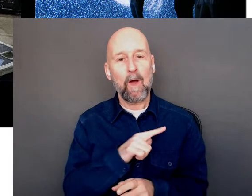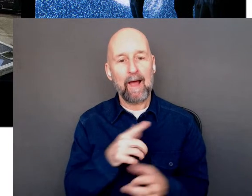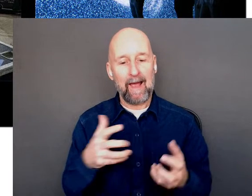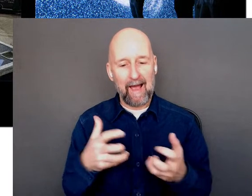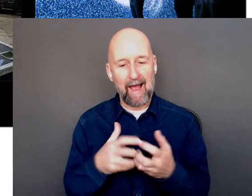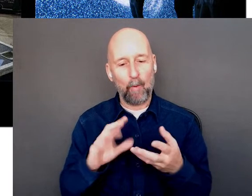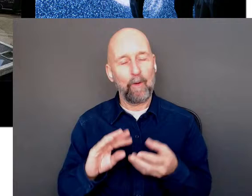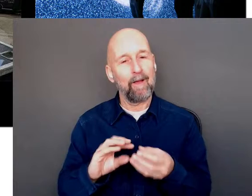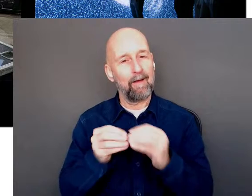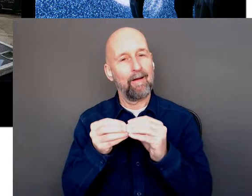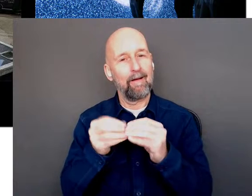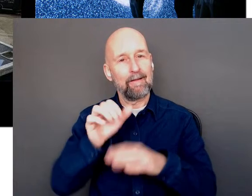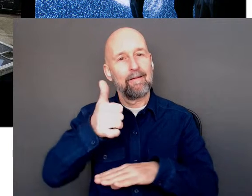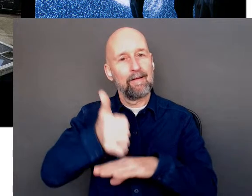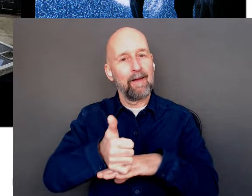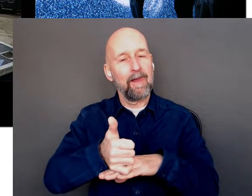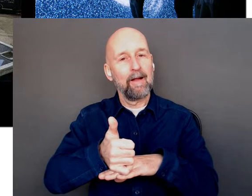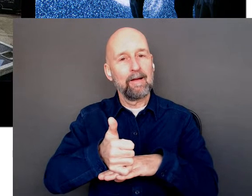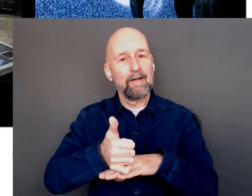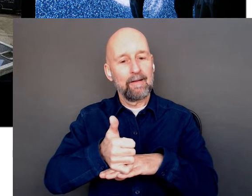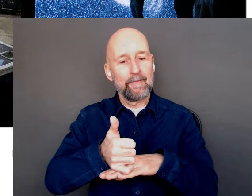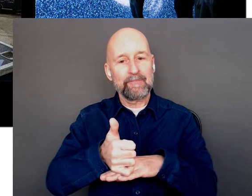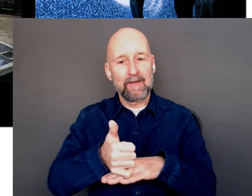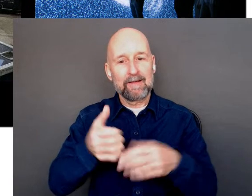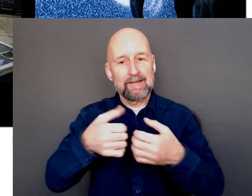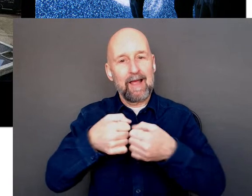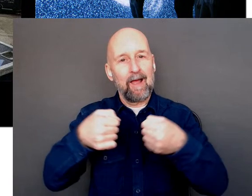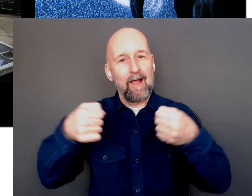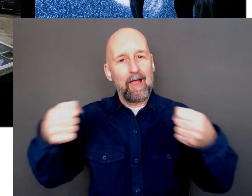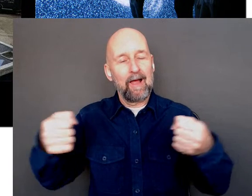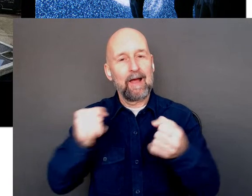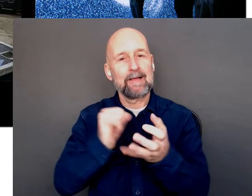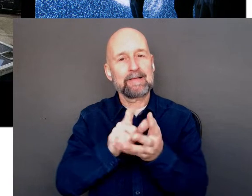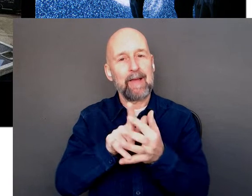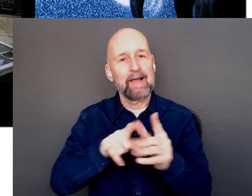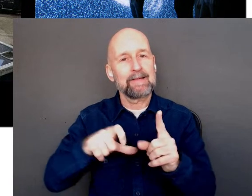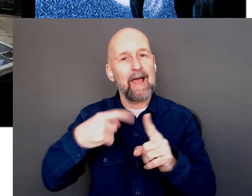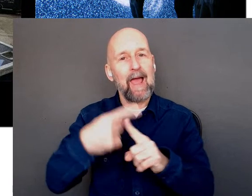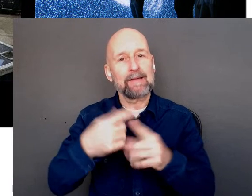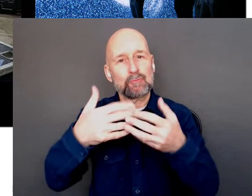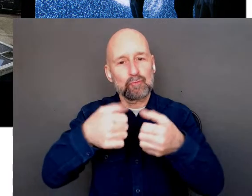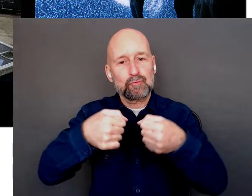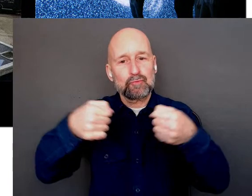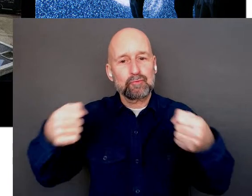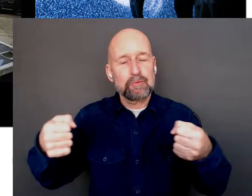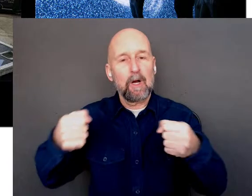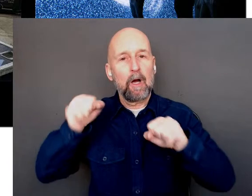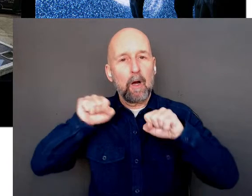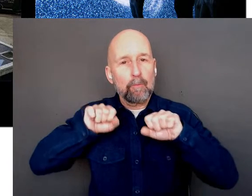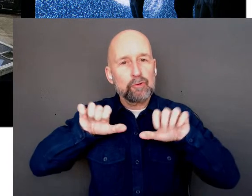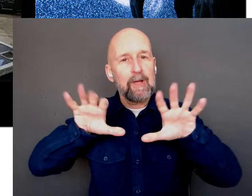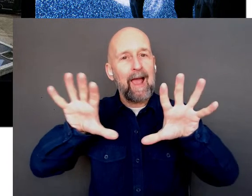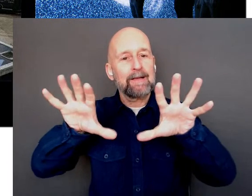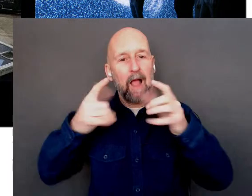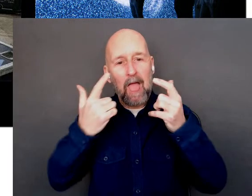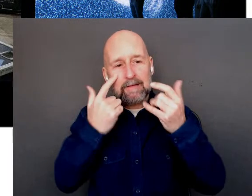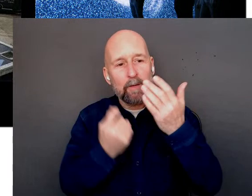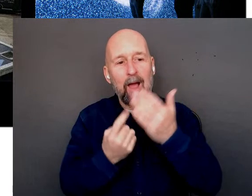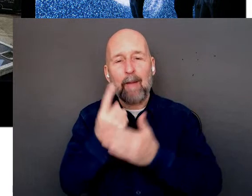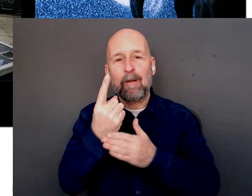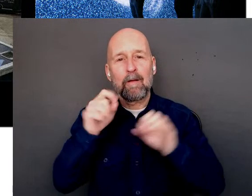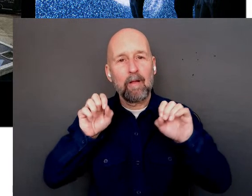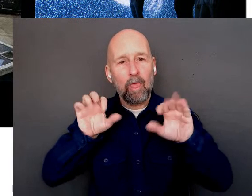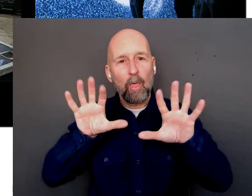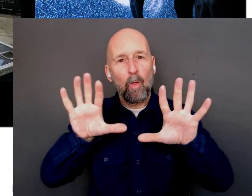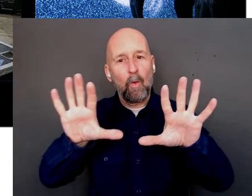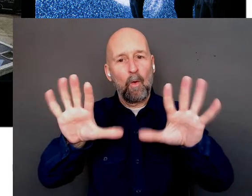But so once again, spandex we hung in the studio and projected and see what was happening over the few